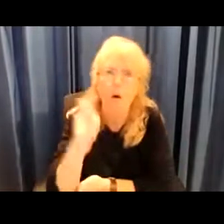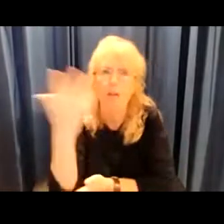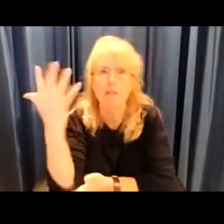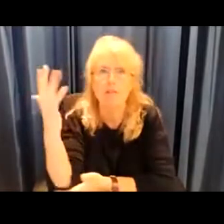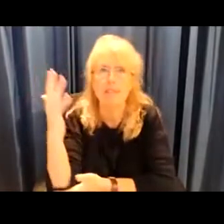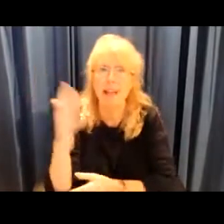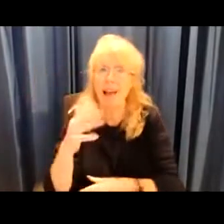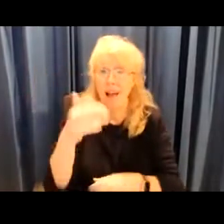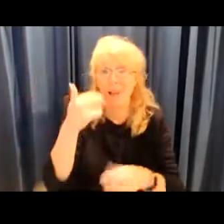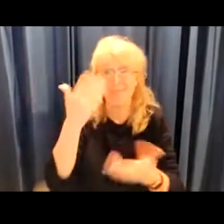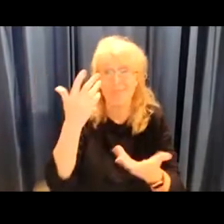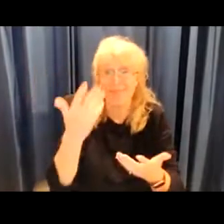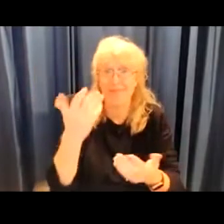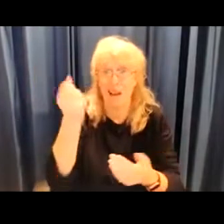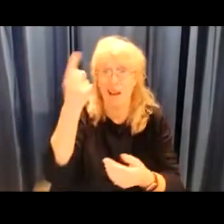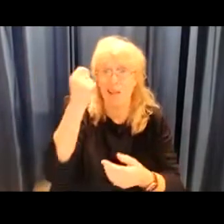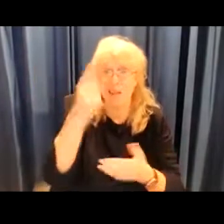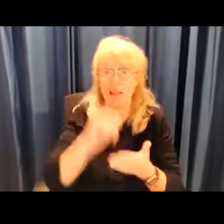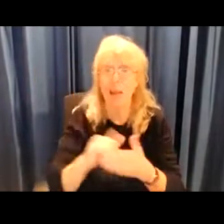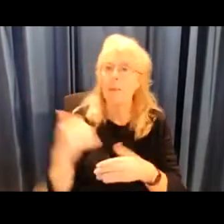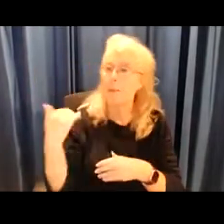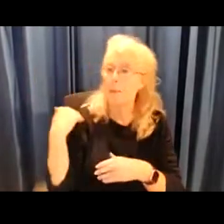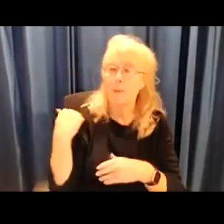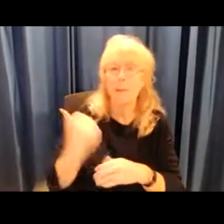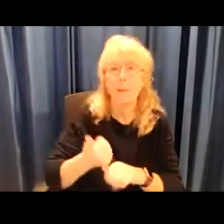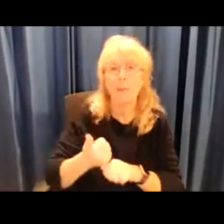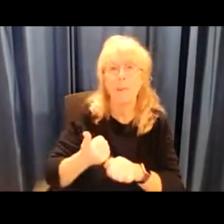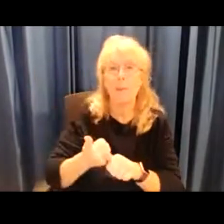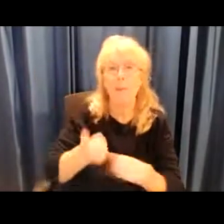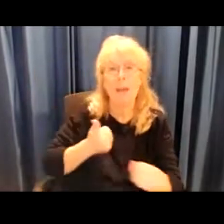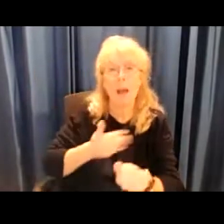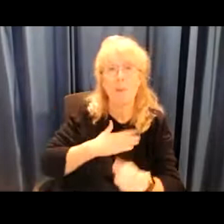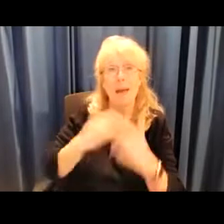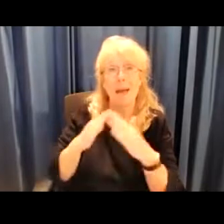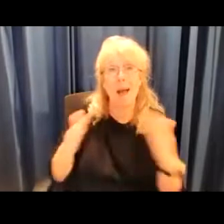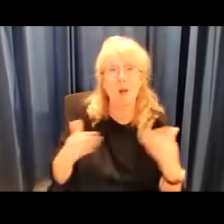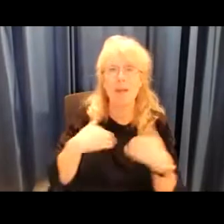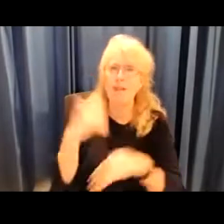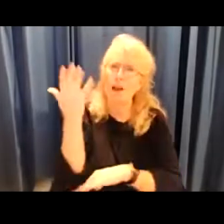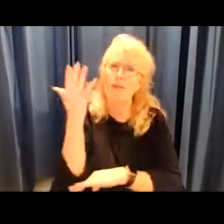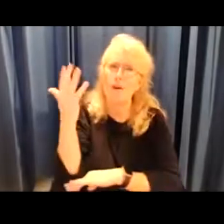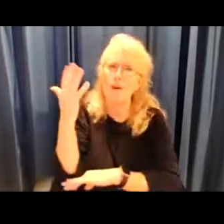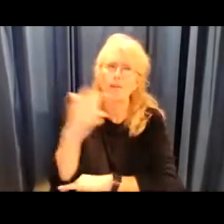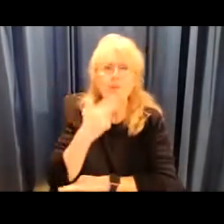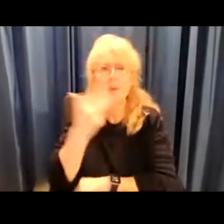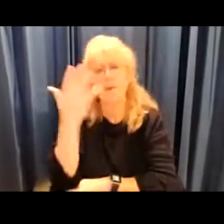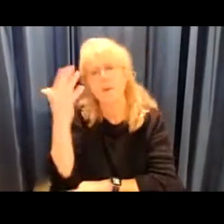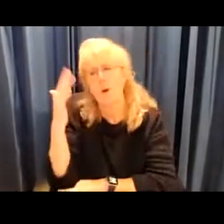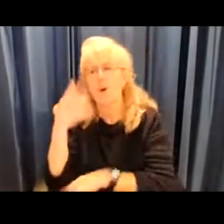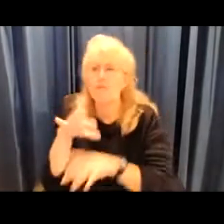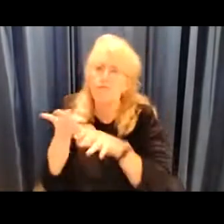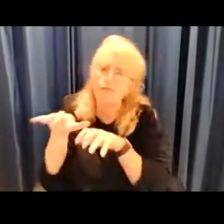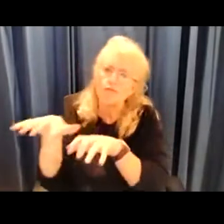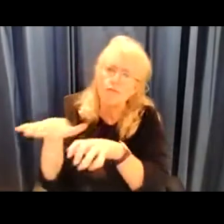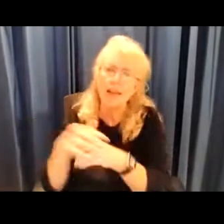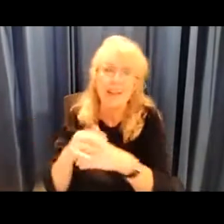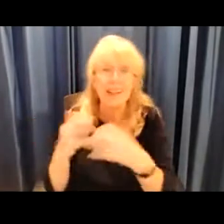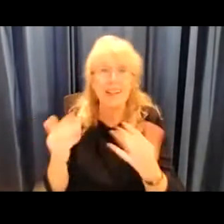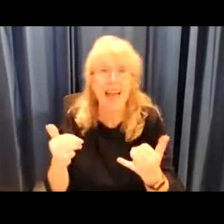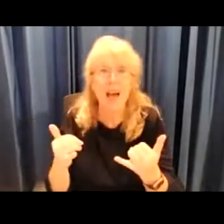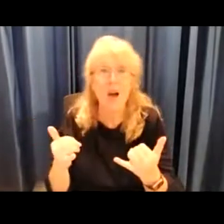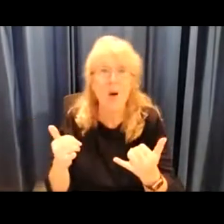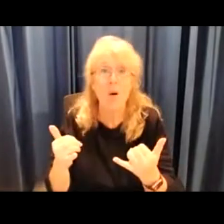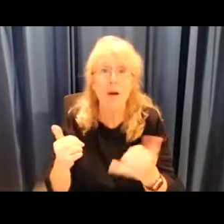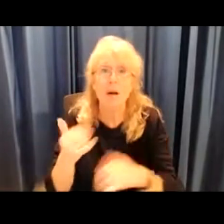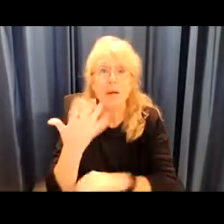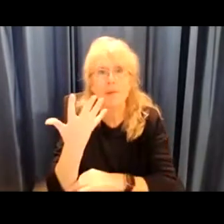little forest out behind my house, and now it's occupied by 5